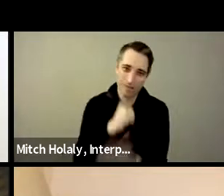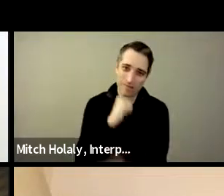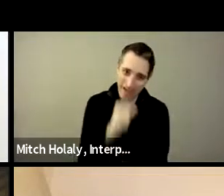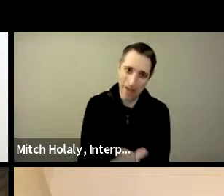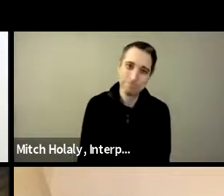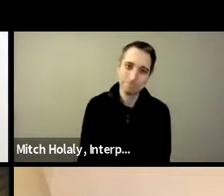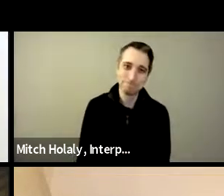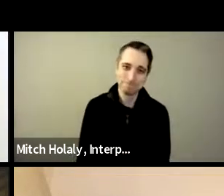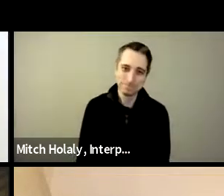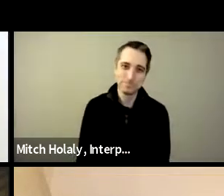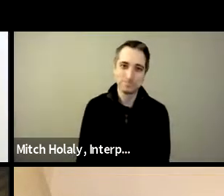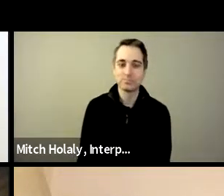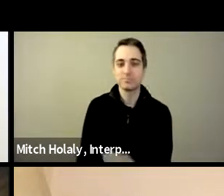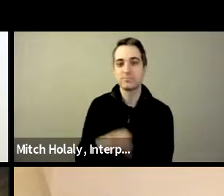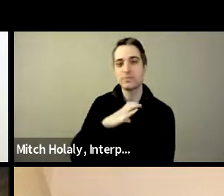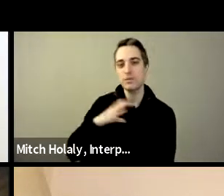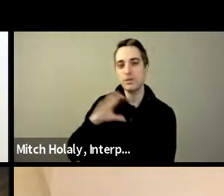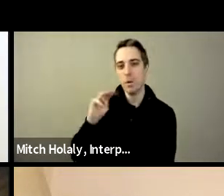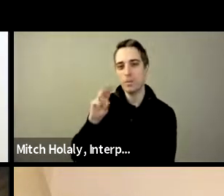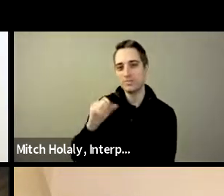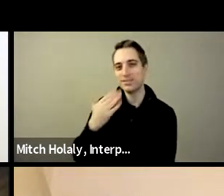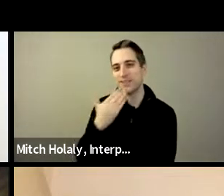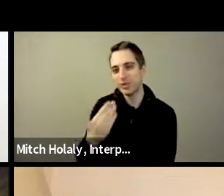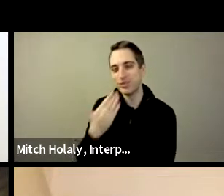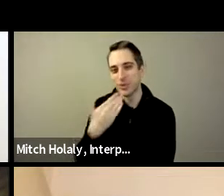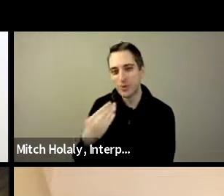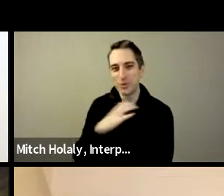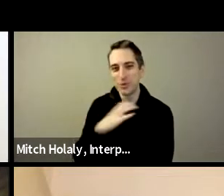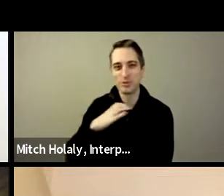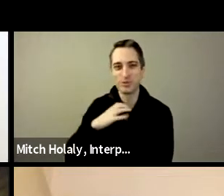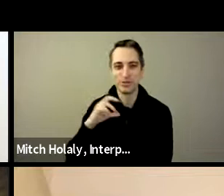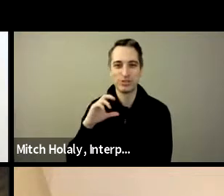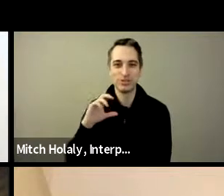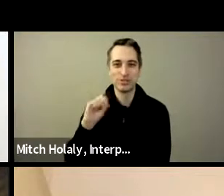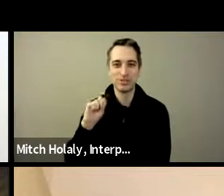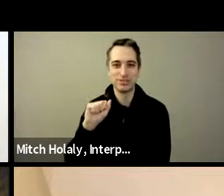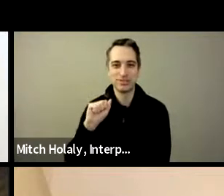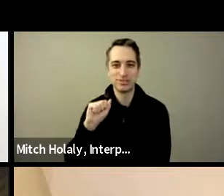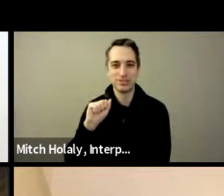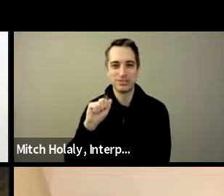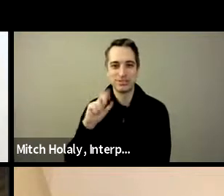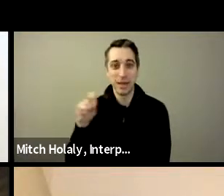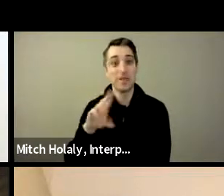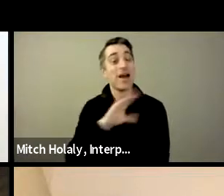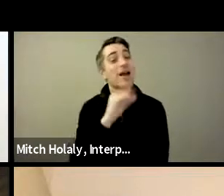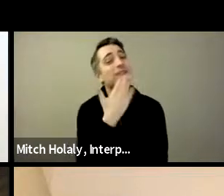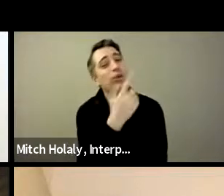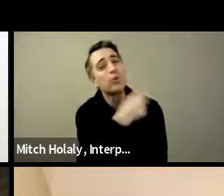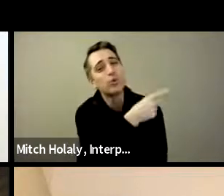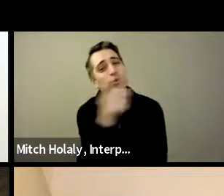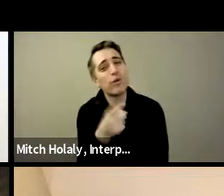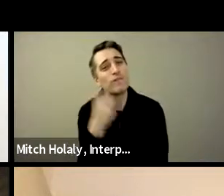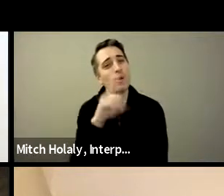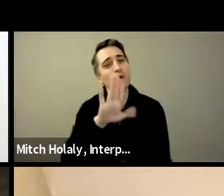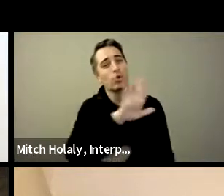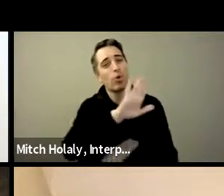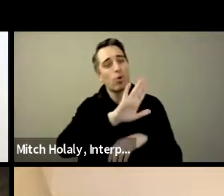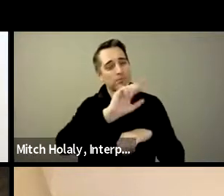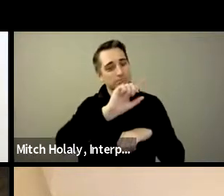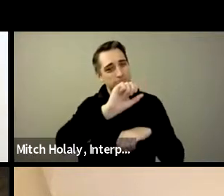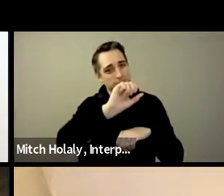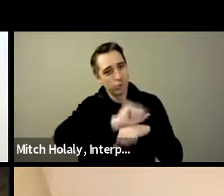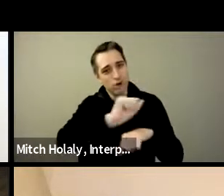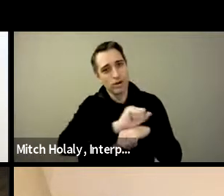Yes, ma'am. Thank you, Commissioner Saab. Thank you. And thank you for all that you're doing at the Michigan Department of Civil